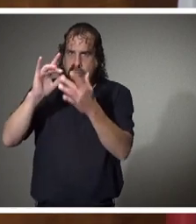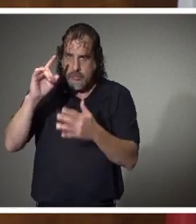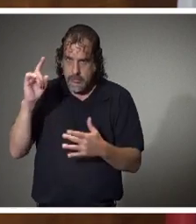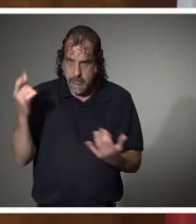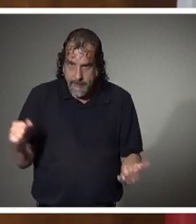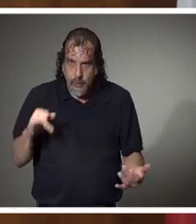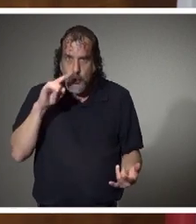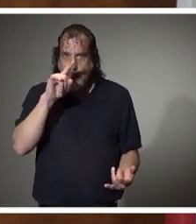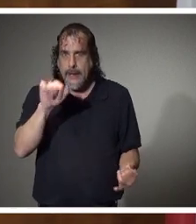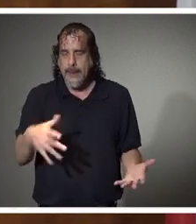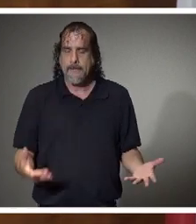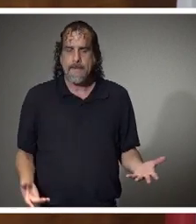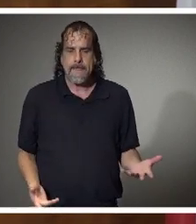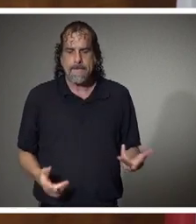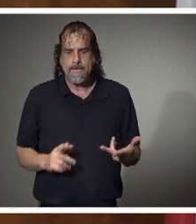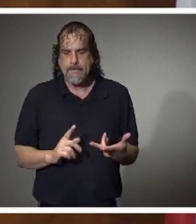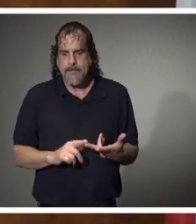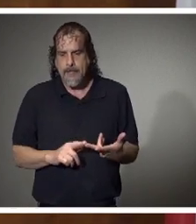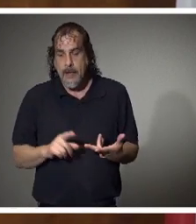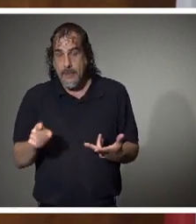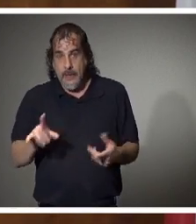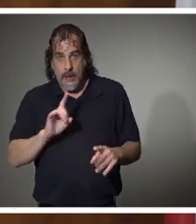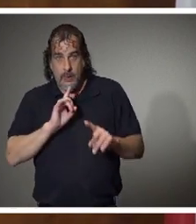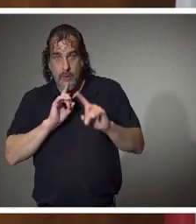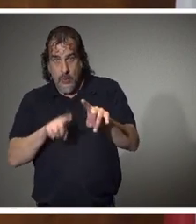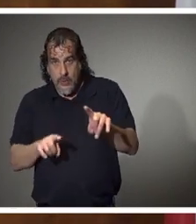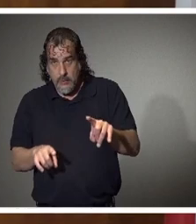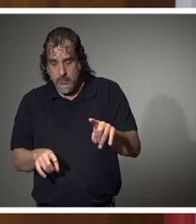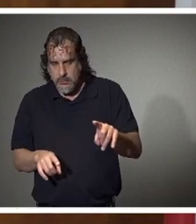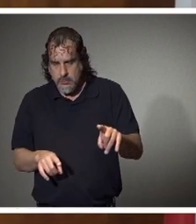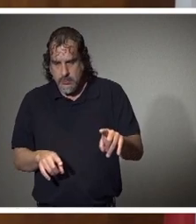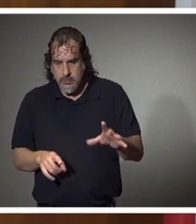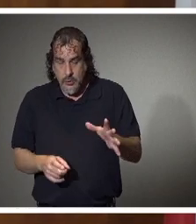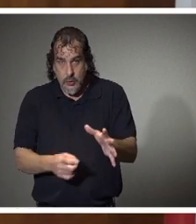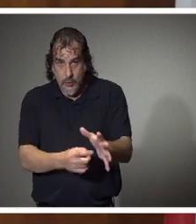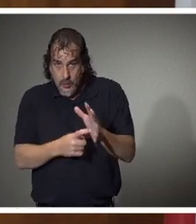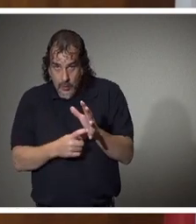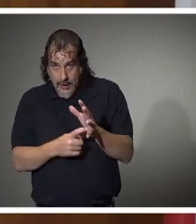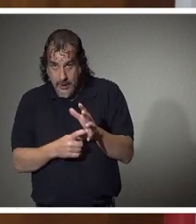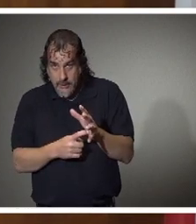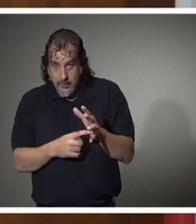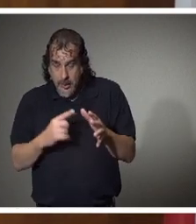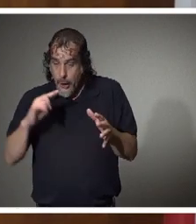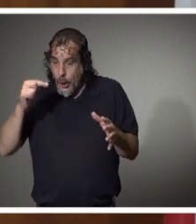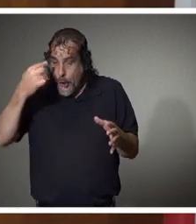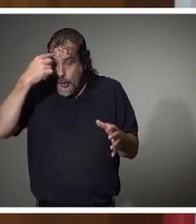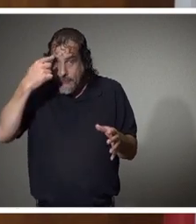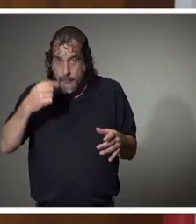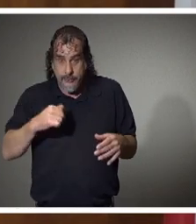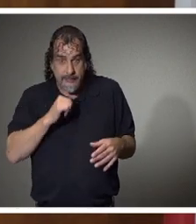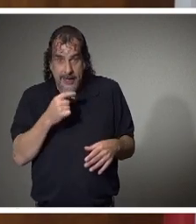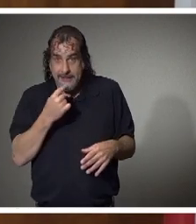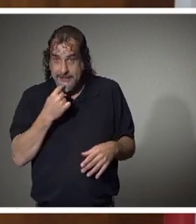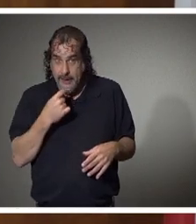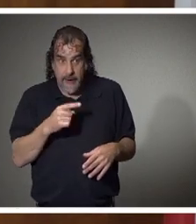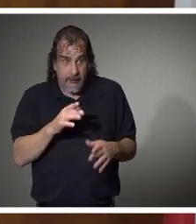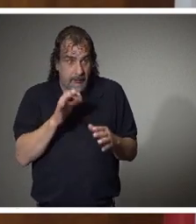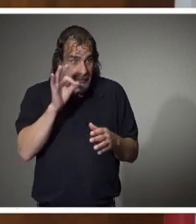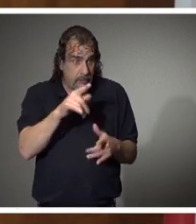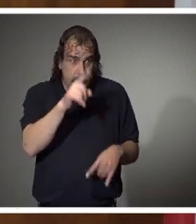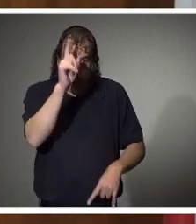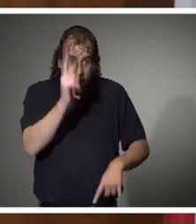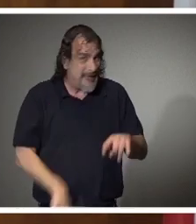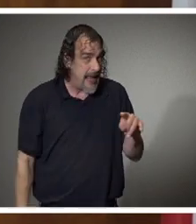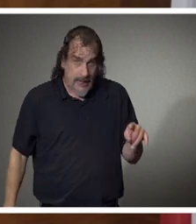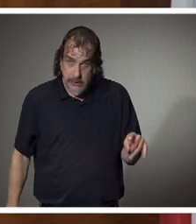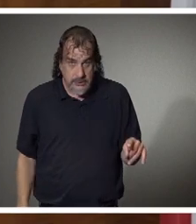possible. Again, the order doesn't mandate it. Government's not telling any pastor that you can't do it,